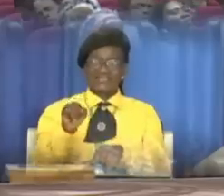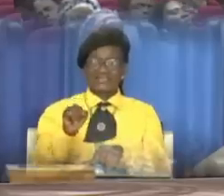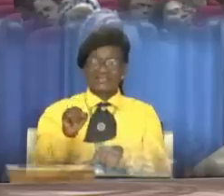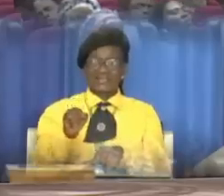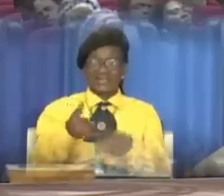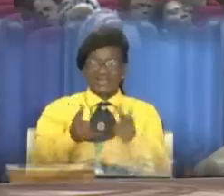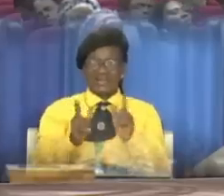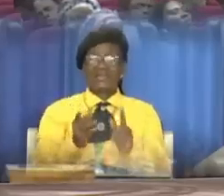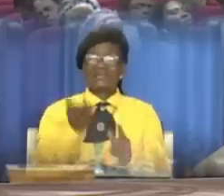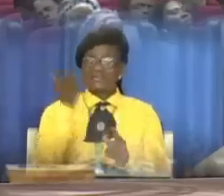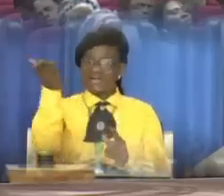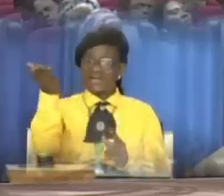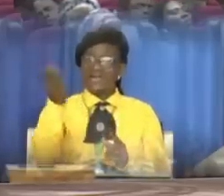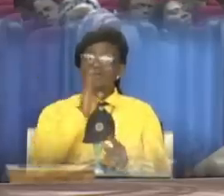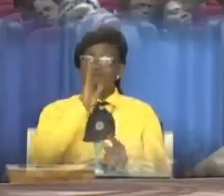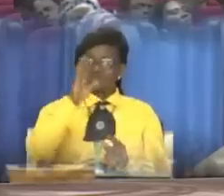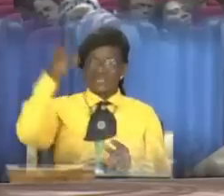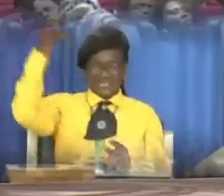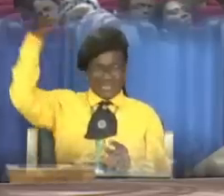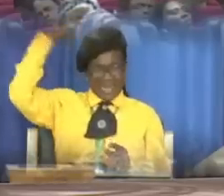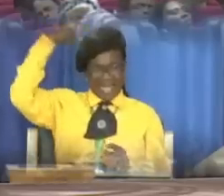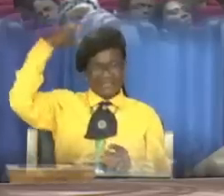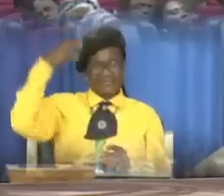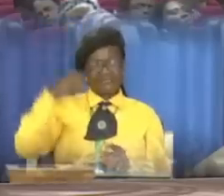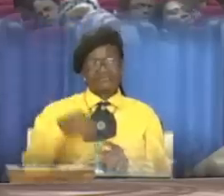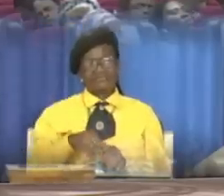Let there be light.